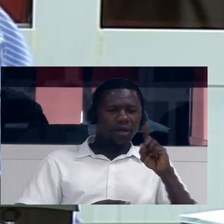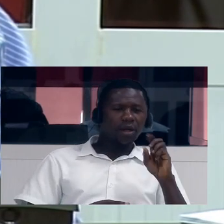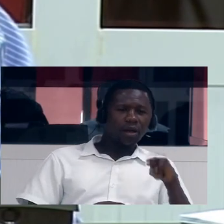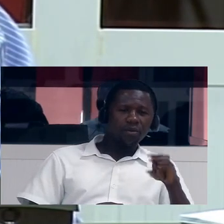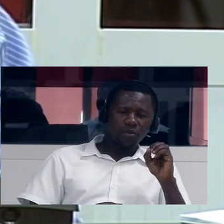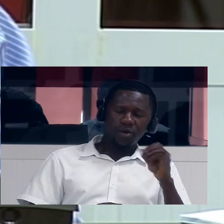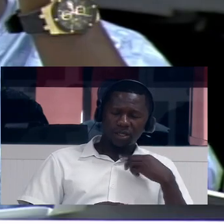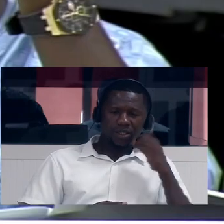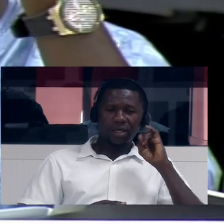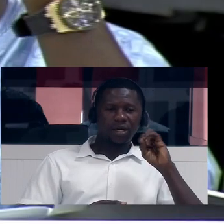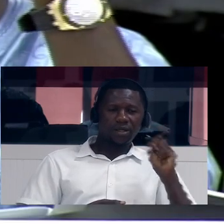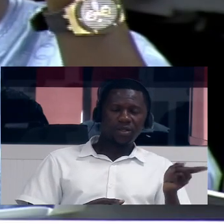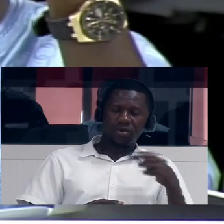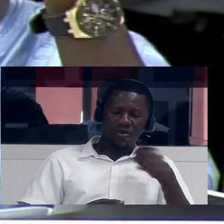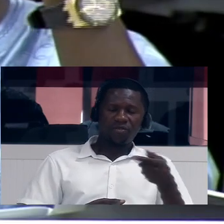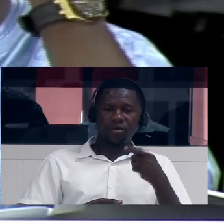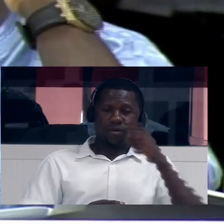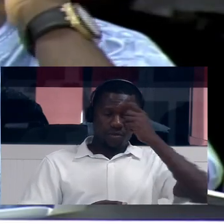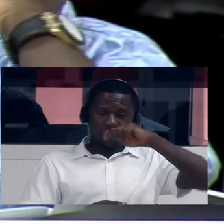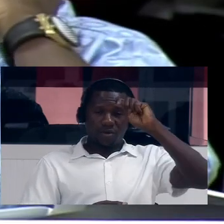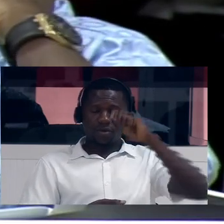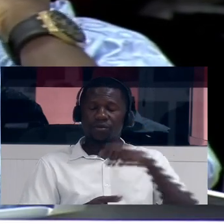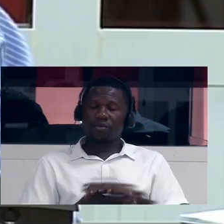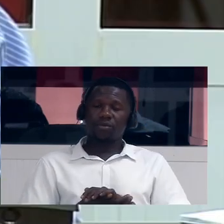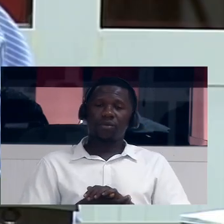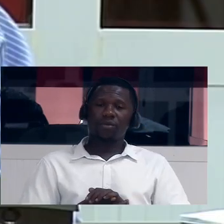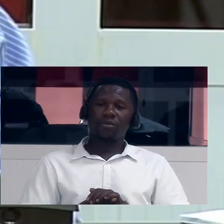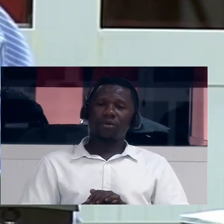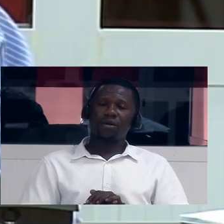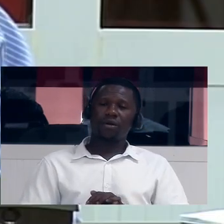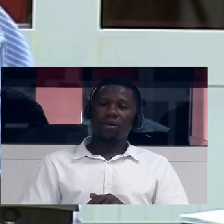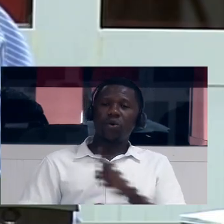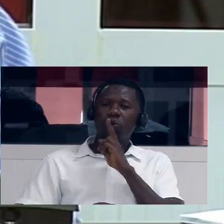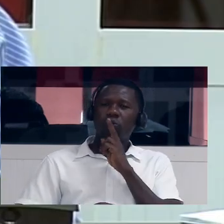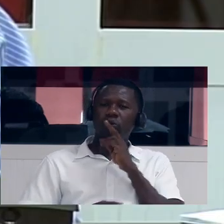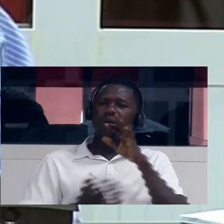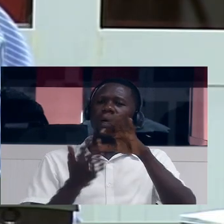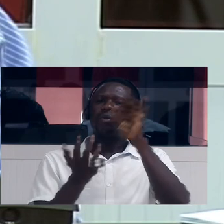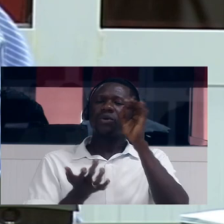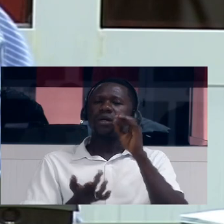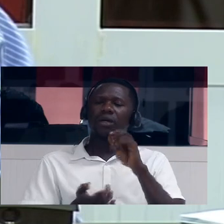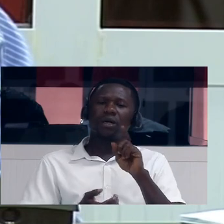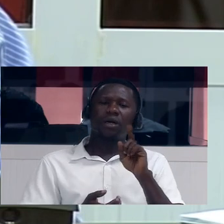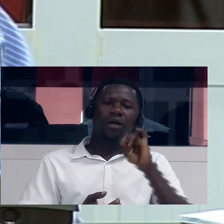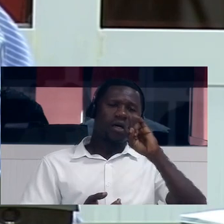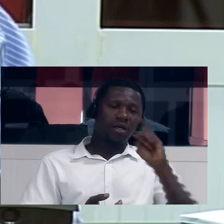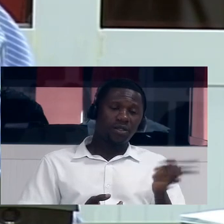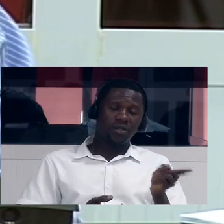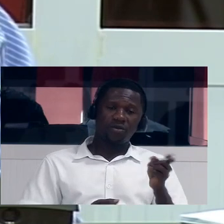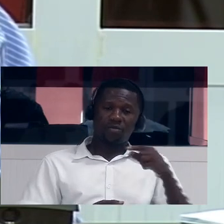police. Who appointed you as IG of police? Well, normally it's the PSC who writes